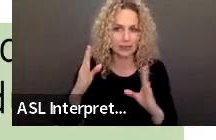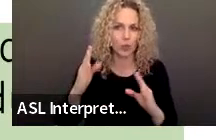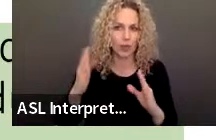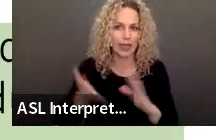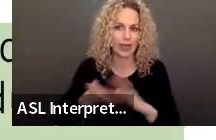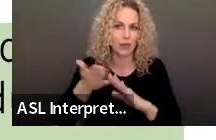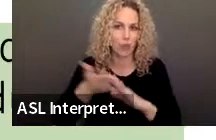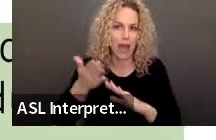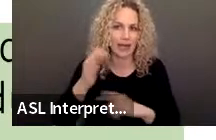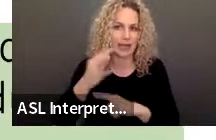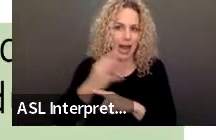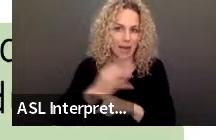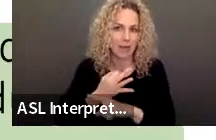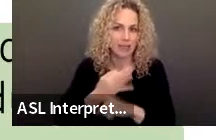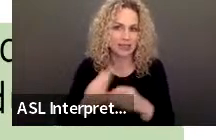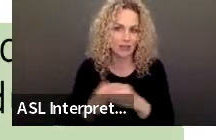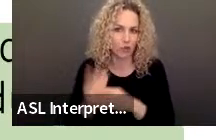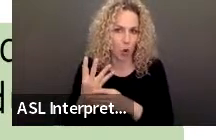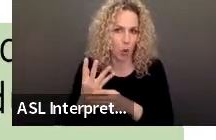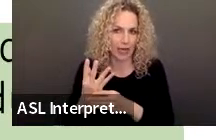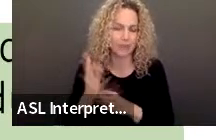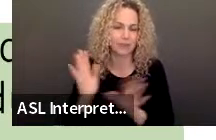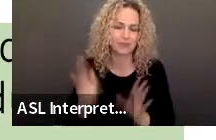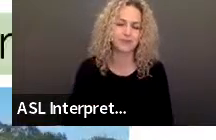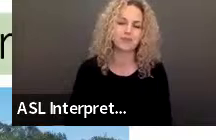of growing. Next slide, please.